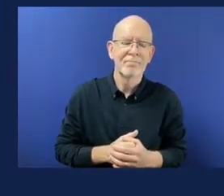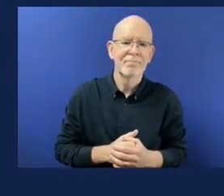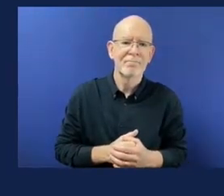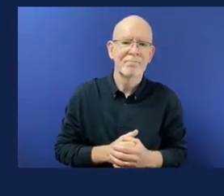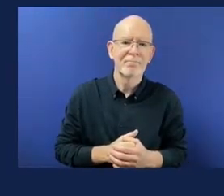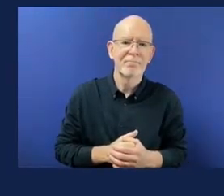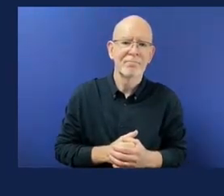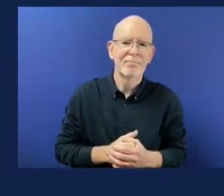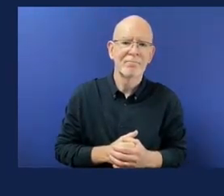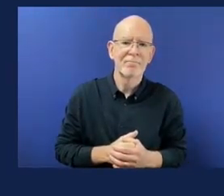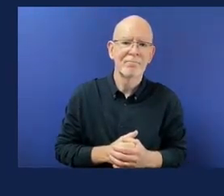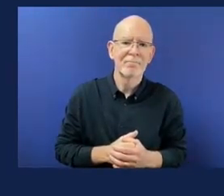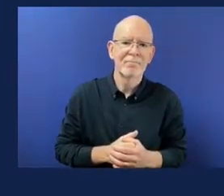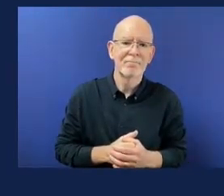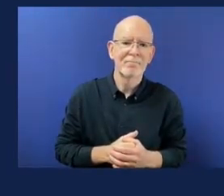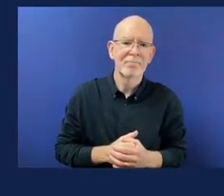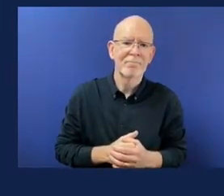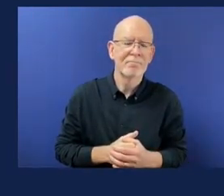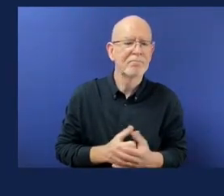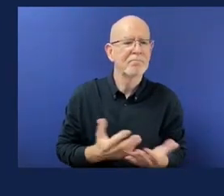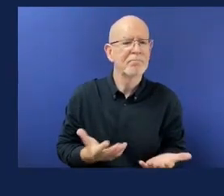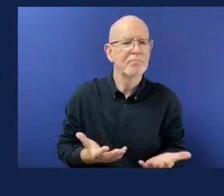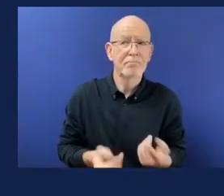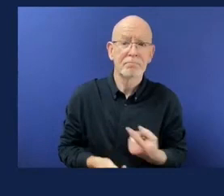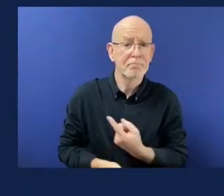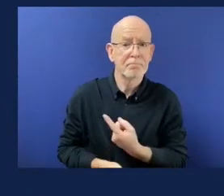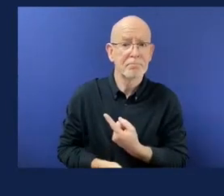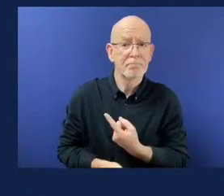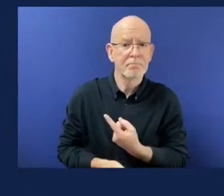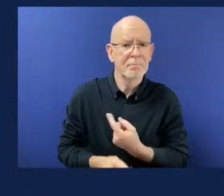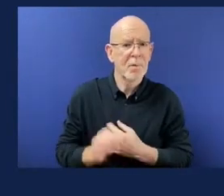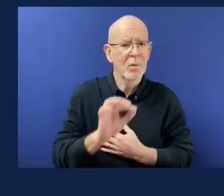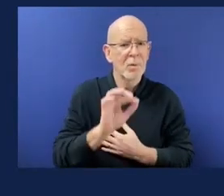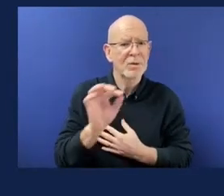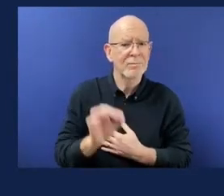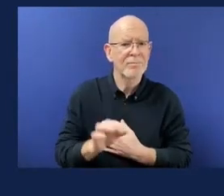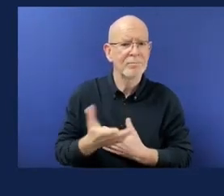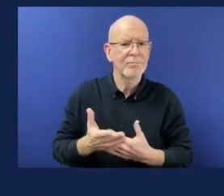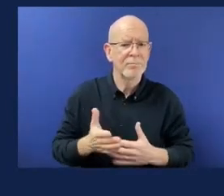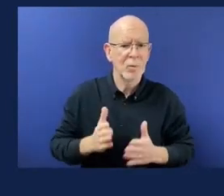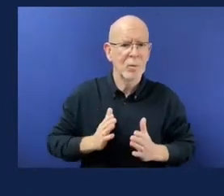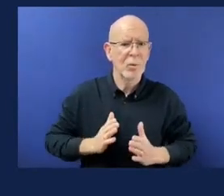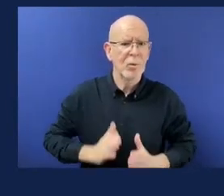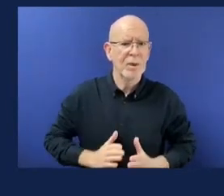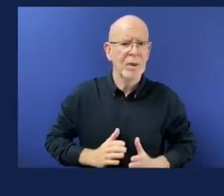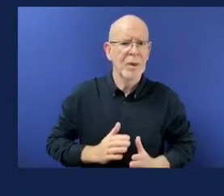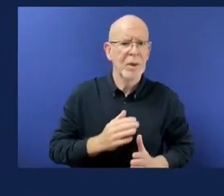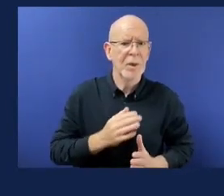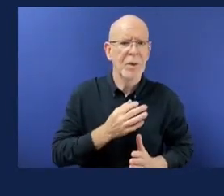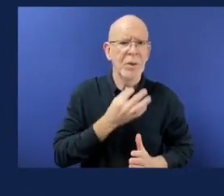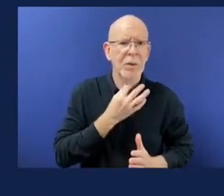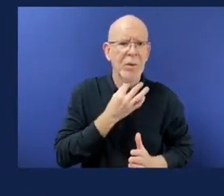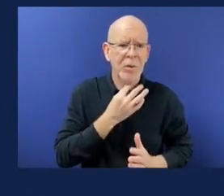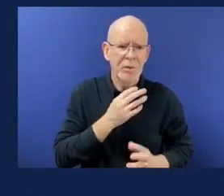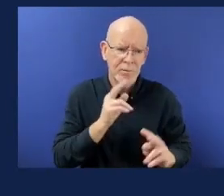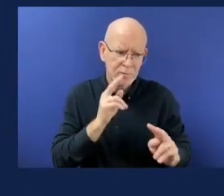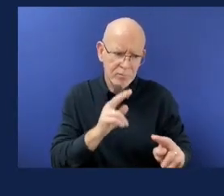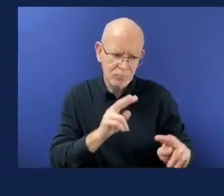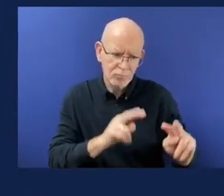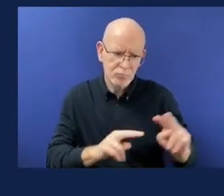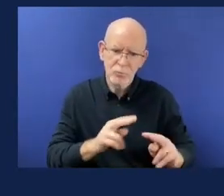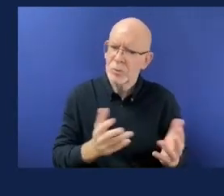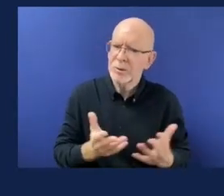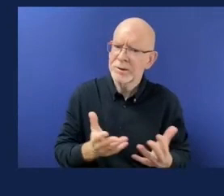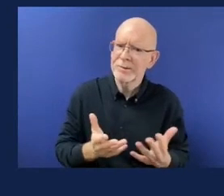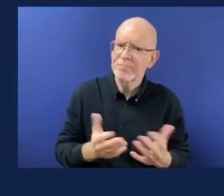especially mega sporting events, have huge opportunities, but they also come with huge risks across a range